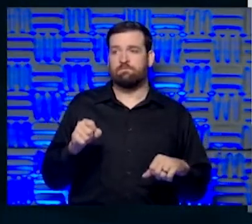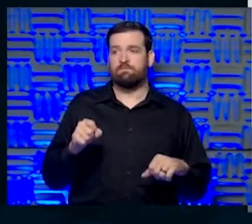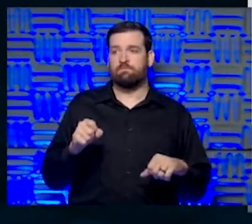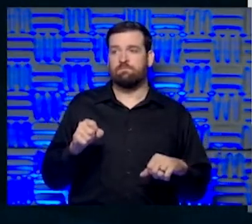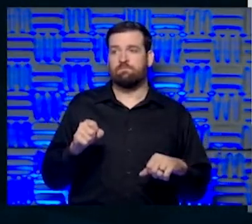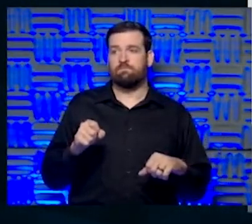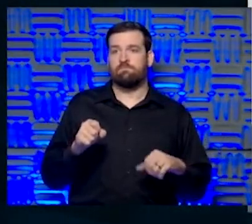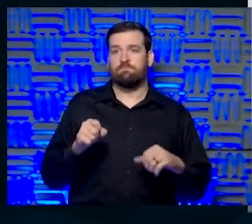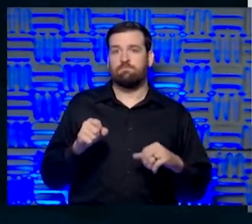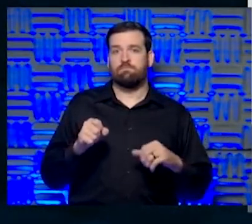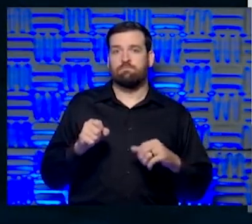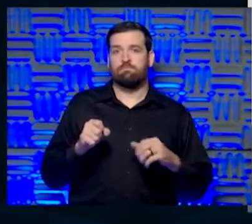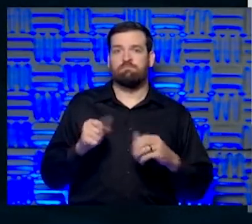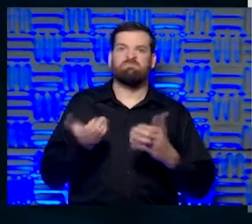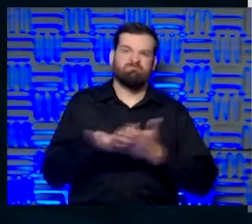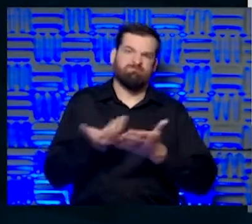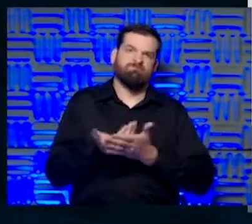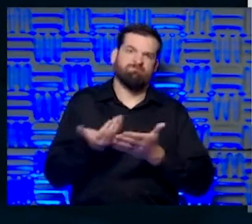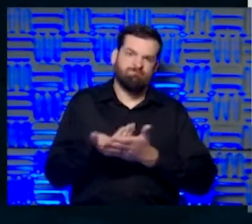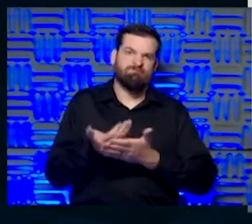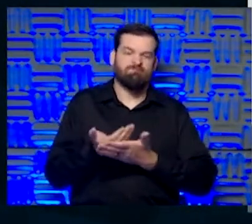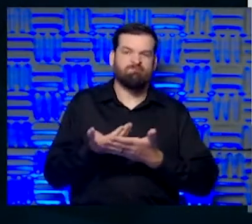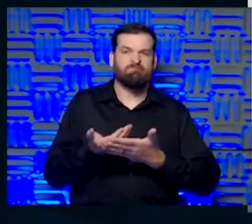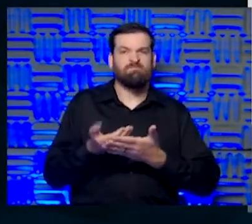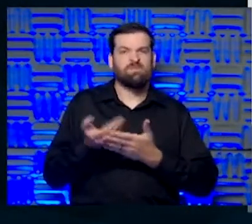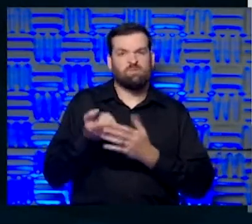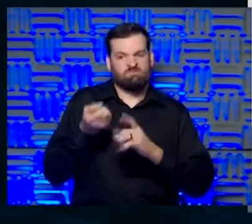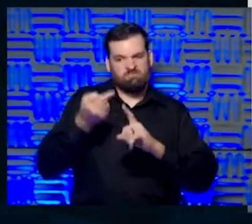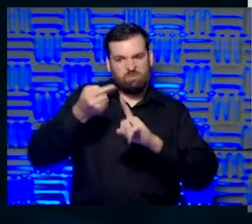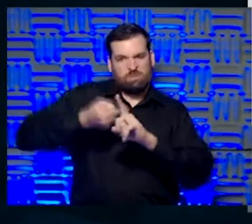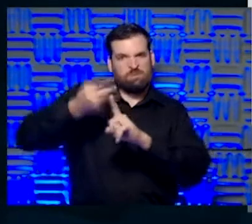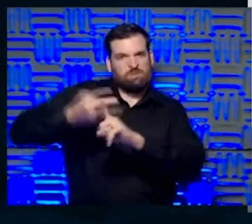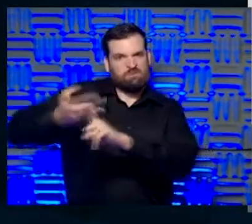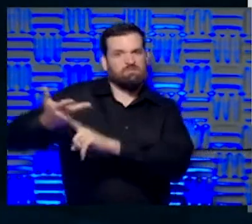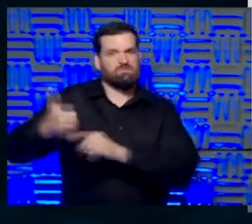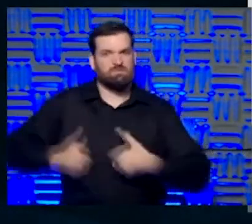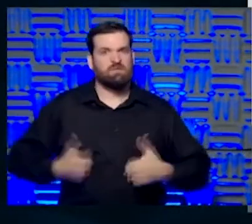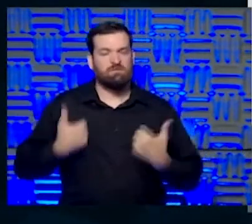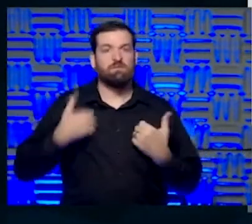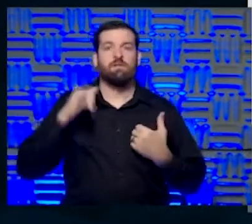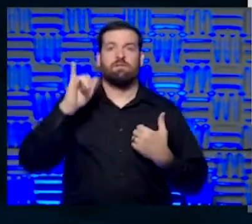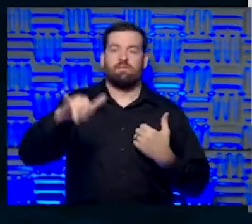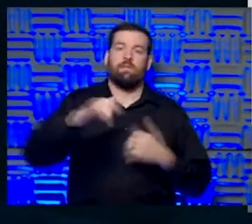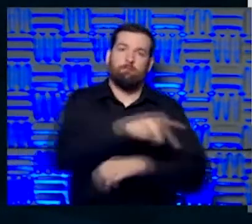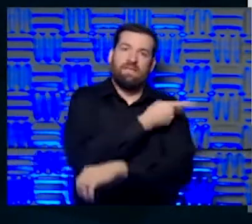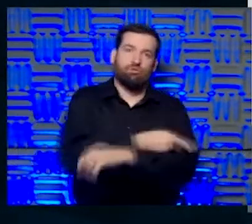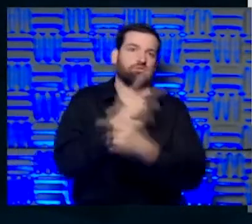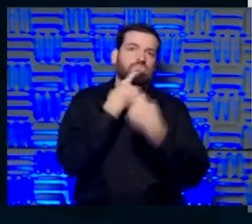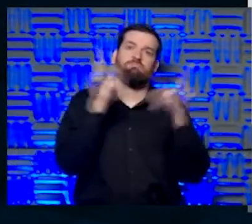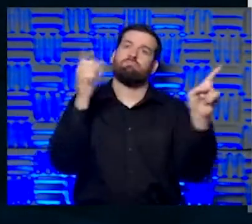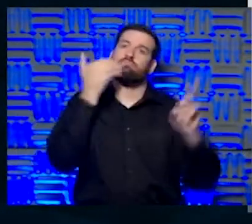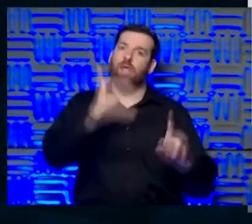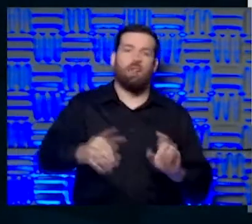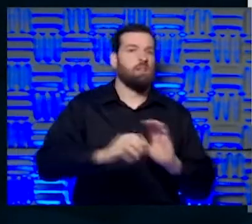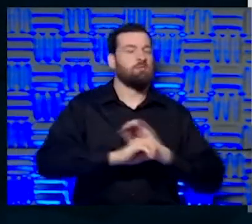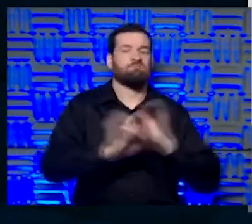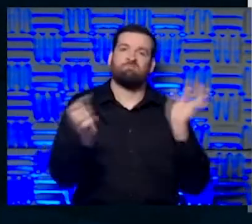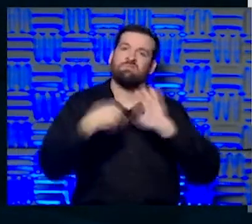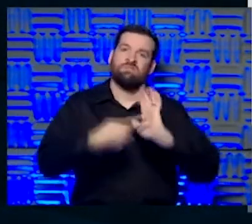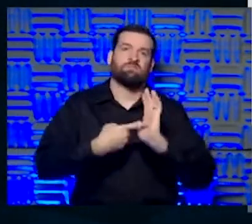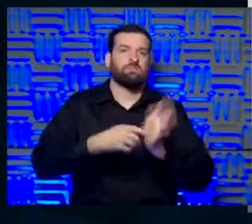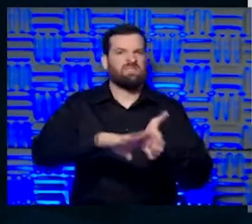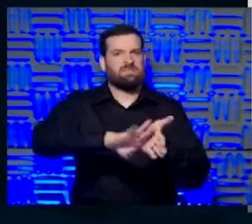neonate within the first couple of months of life. And that patient did very, very well, had minimal symptoms, and was